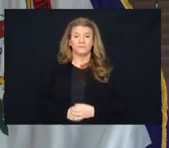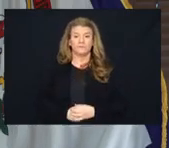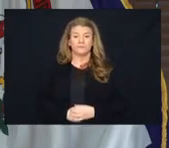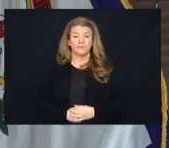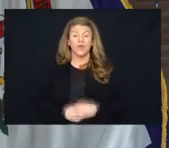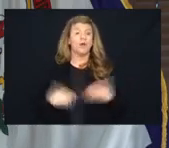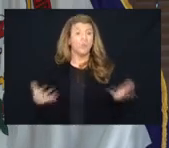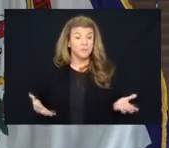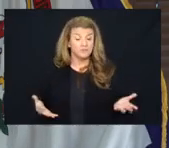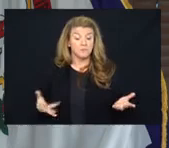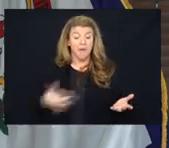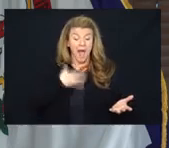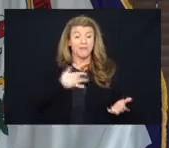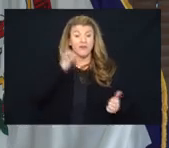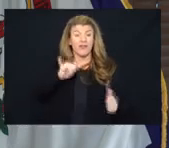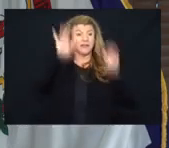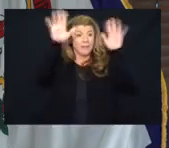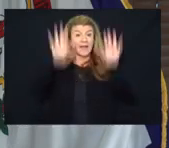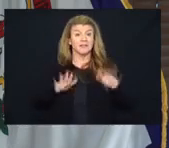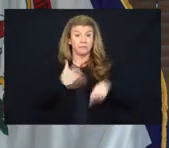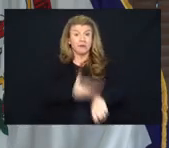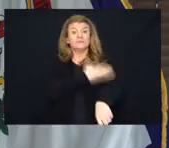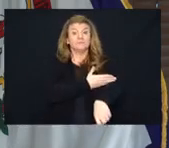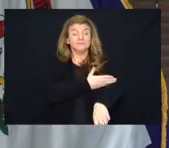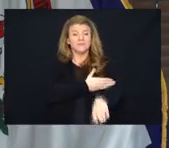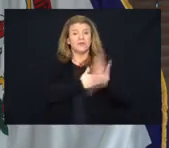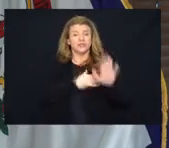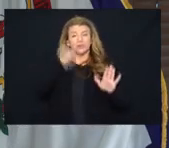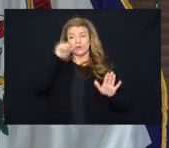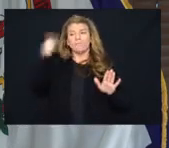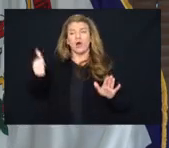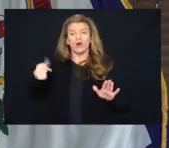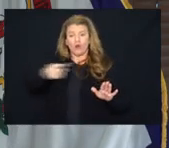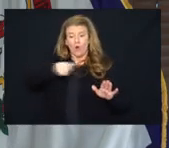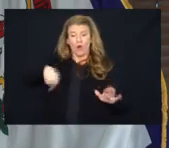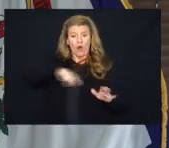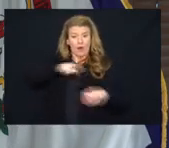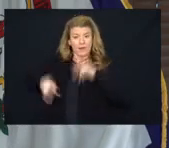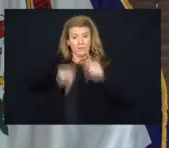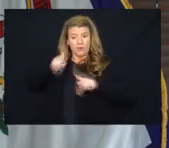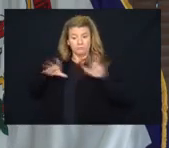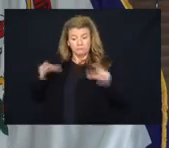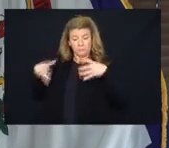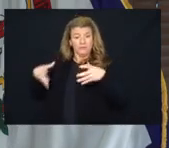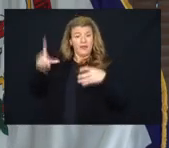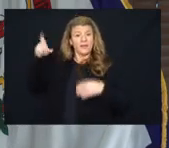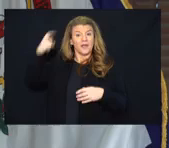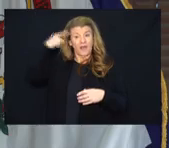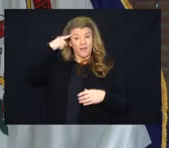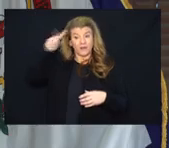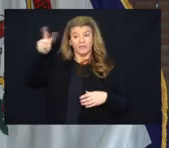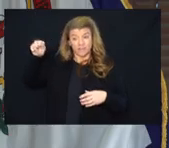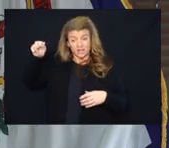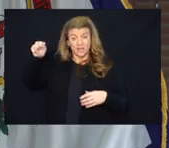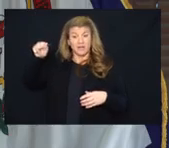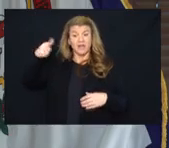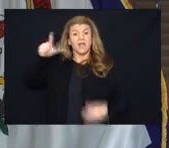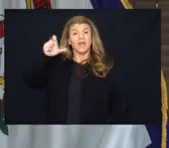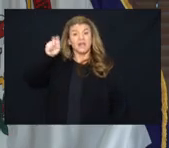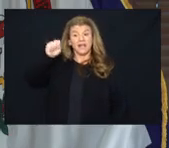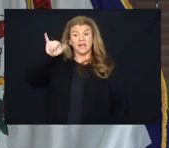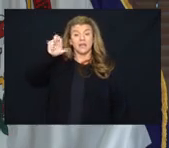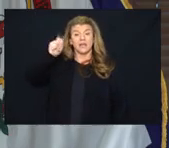which I think is major progress. So tomorrow, our people and the governor of Virginia's people, Glenn